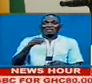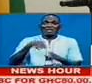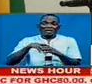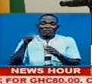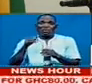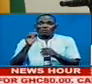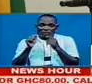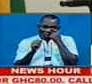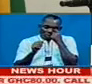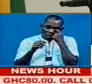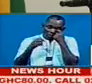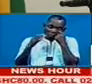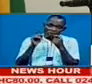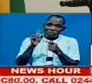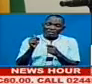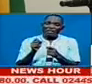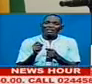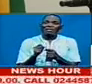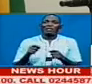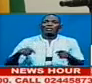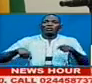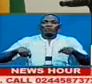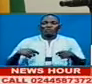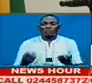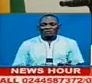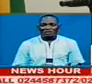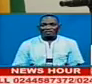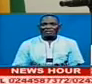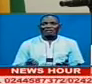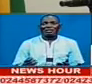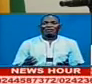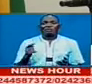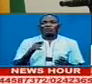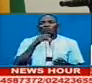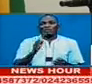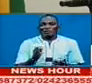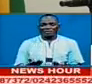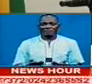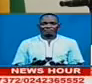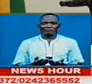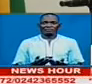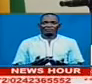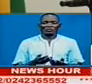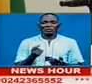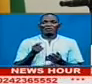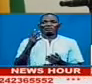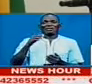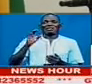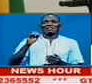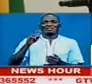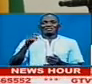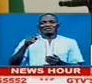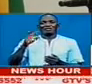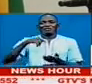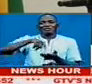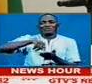$1, how much of that $1 in that bar goes to the farmer? You know, probably 5 cents